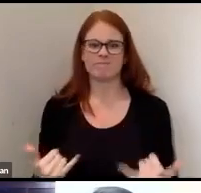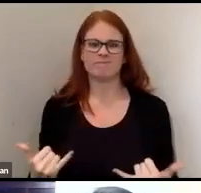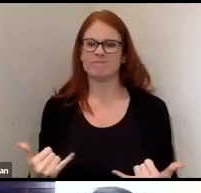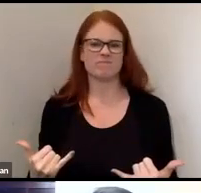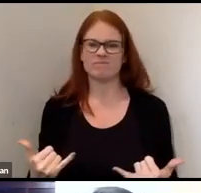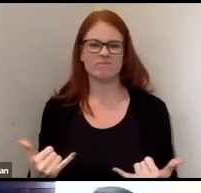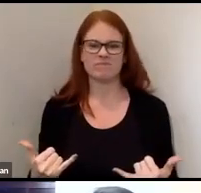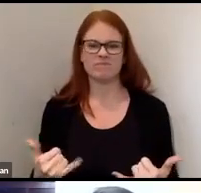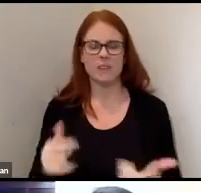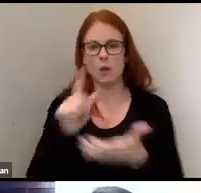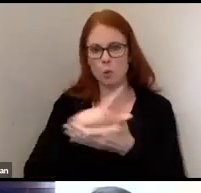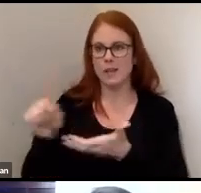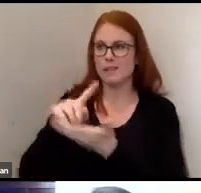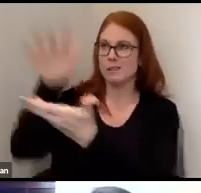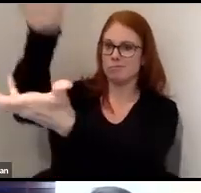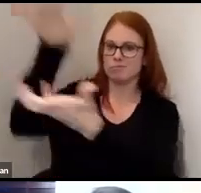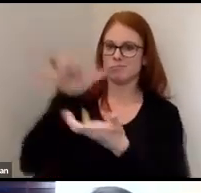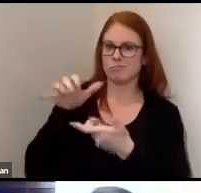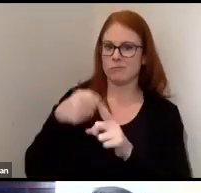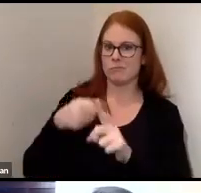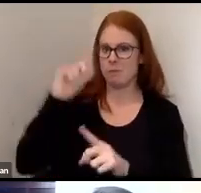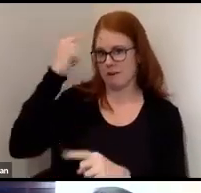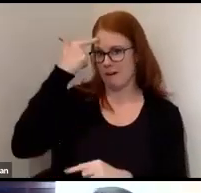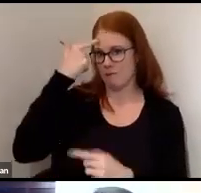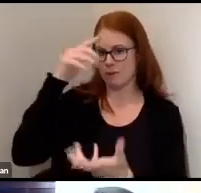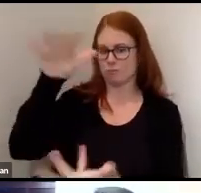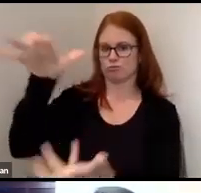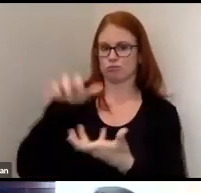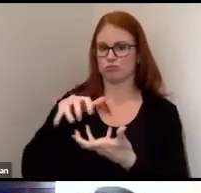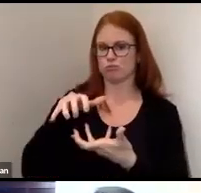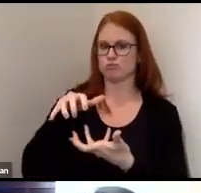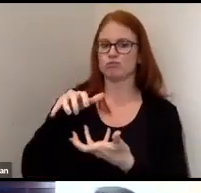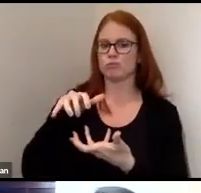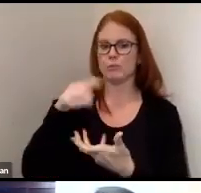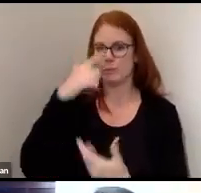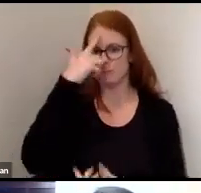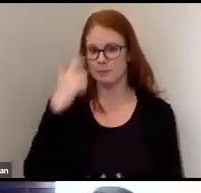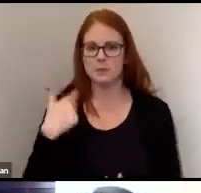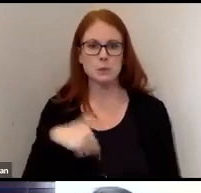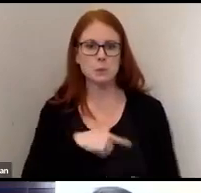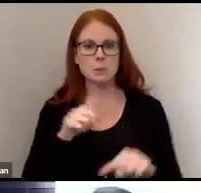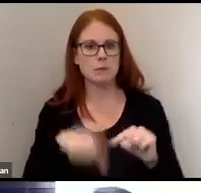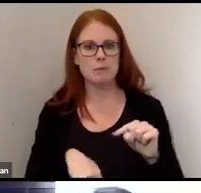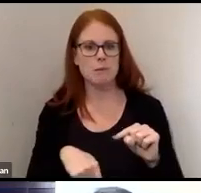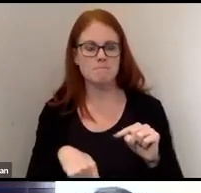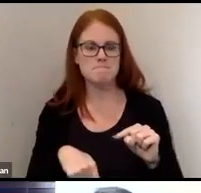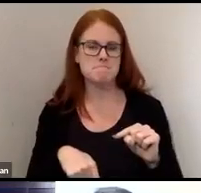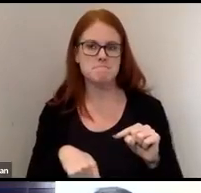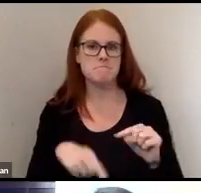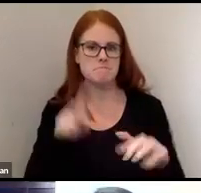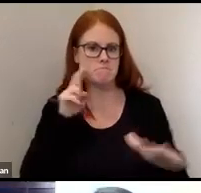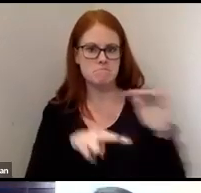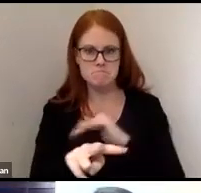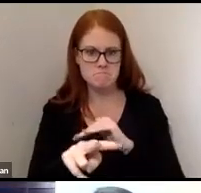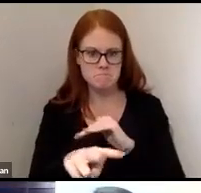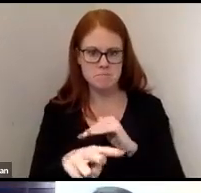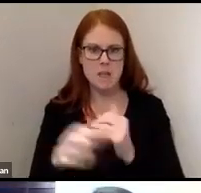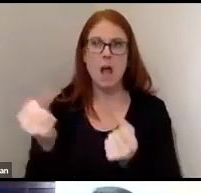weekly allocation of vaccines that we're getting, and because we can't necessarily predict